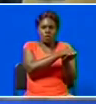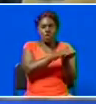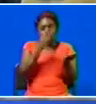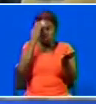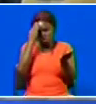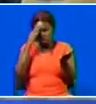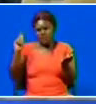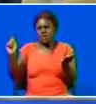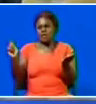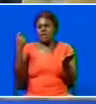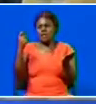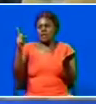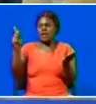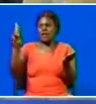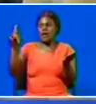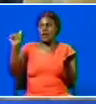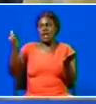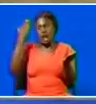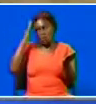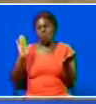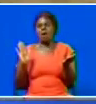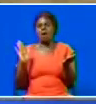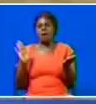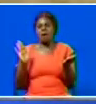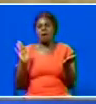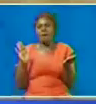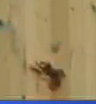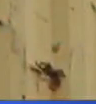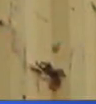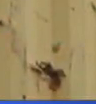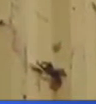of Kenya Revenue Authority.